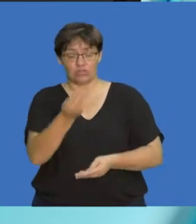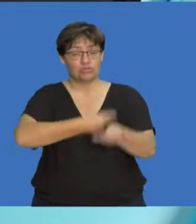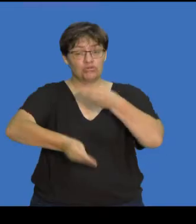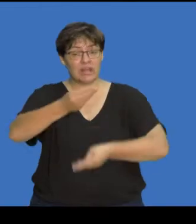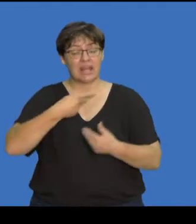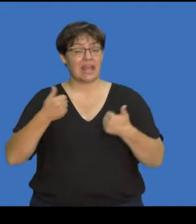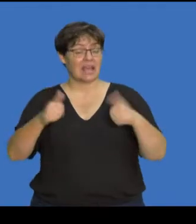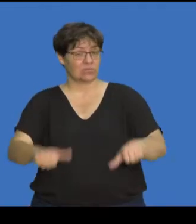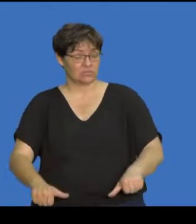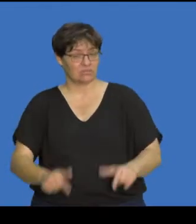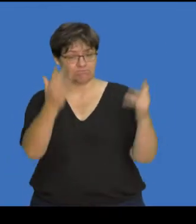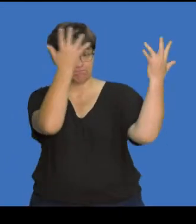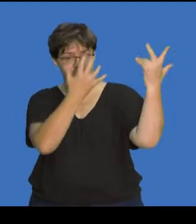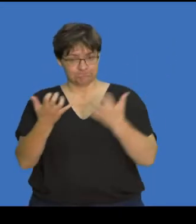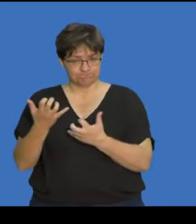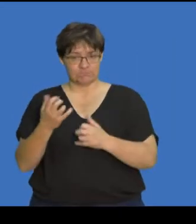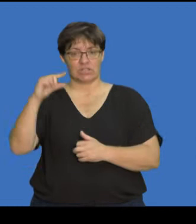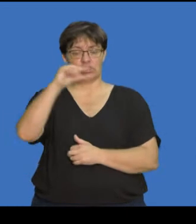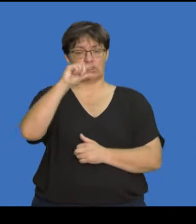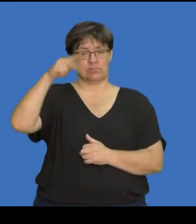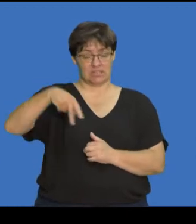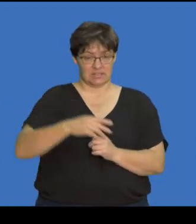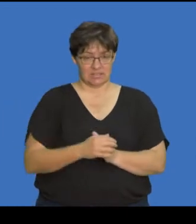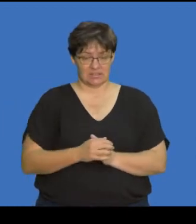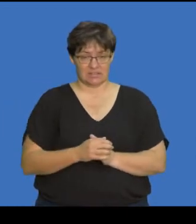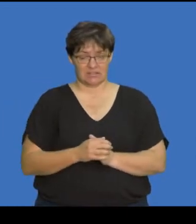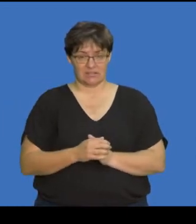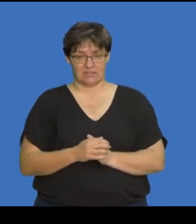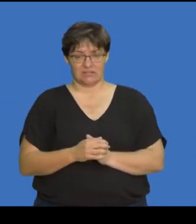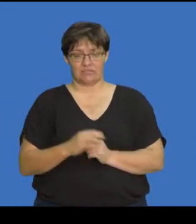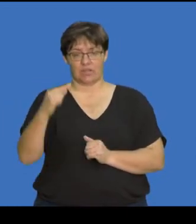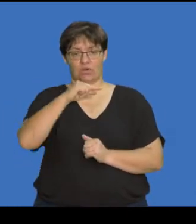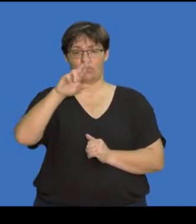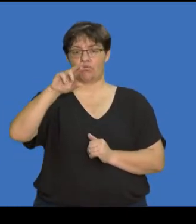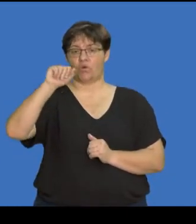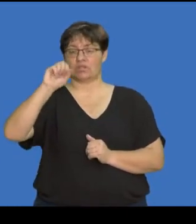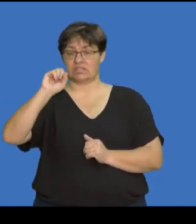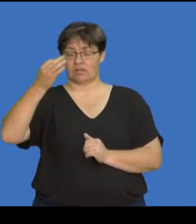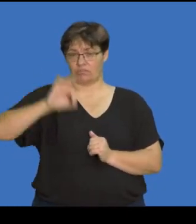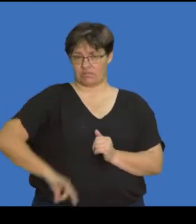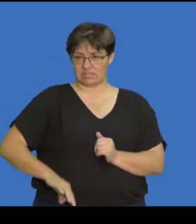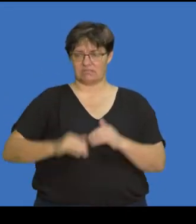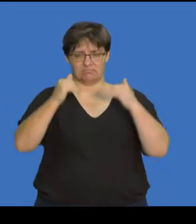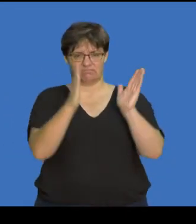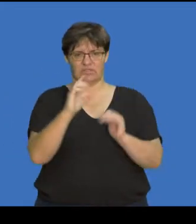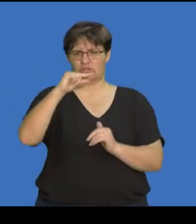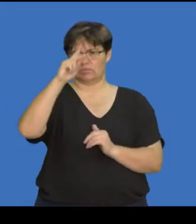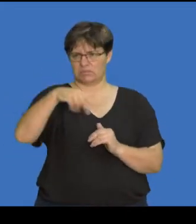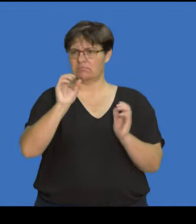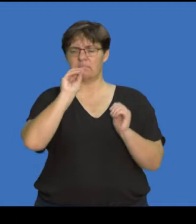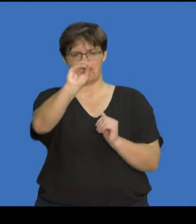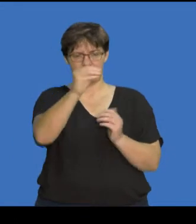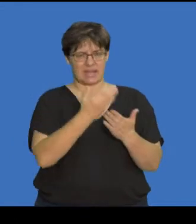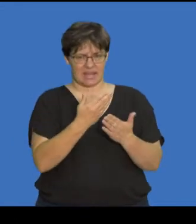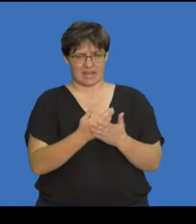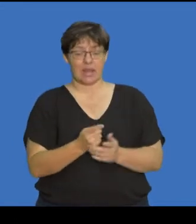you calculate your GP. So in other words, this is your gross profit. You can actually put it in brackets. There's no harm in doing that. But the